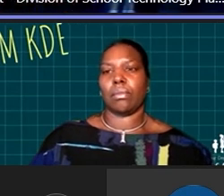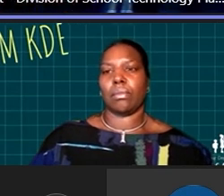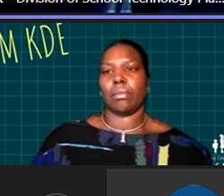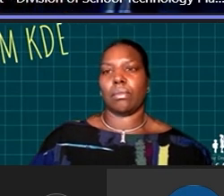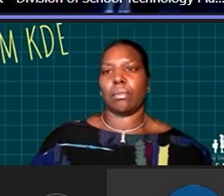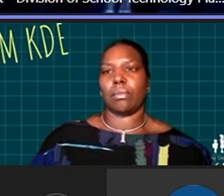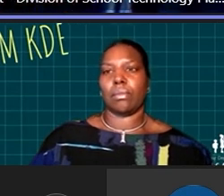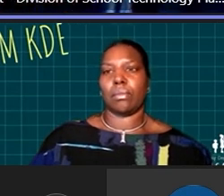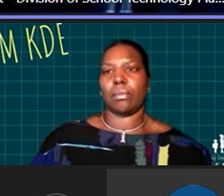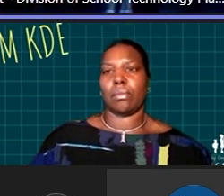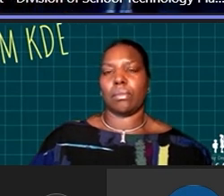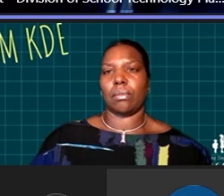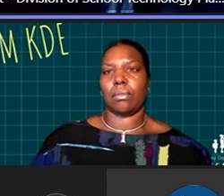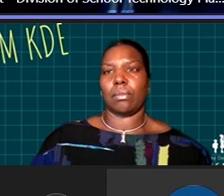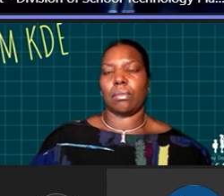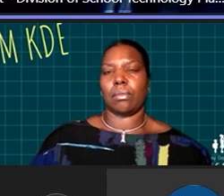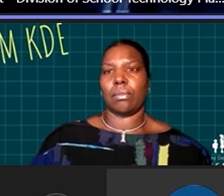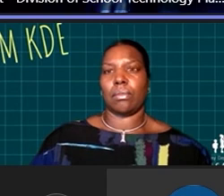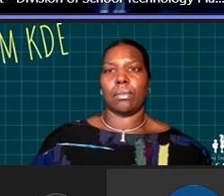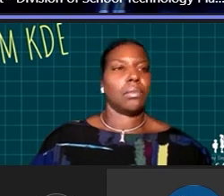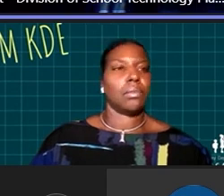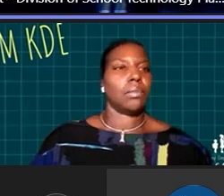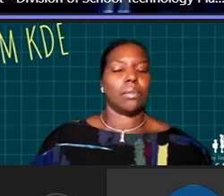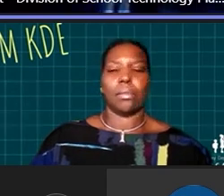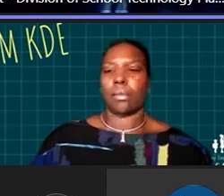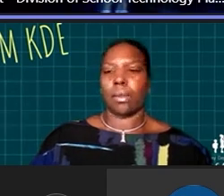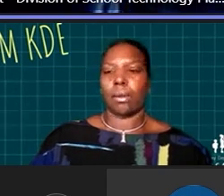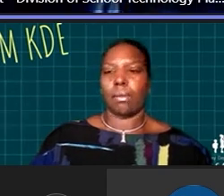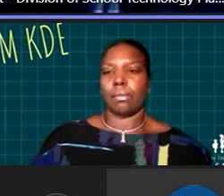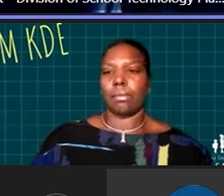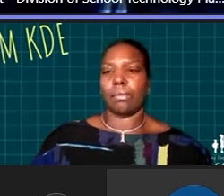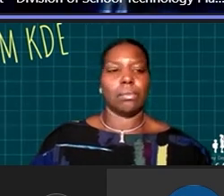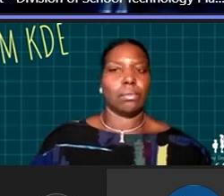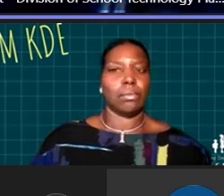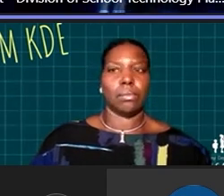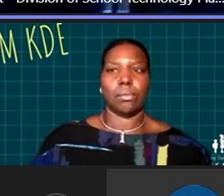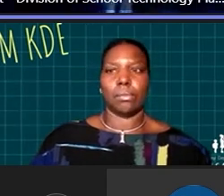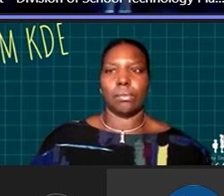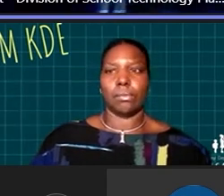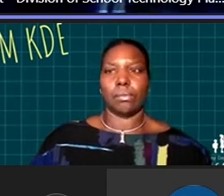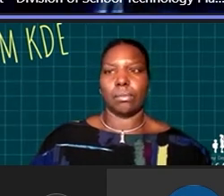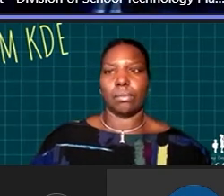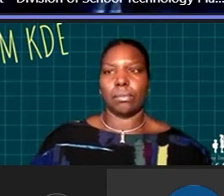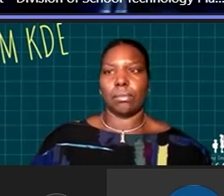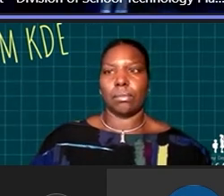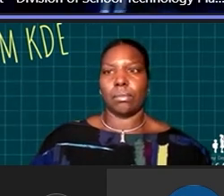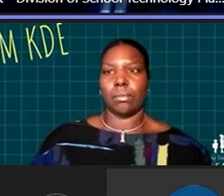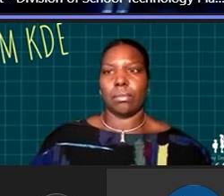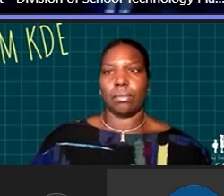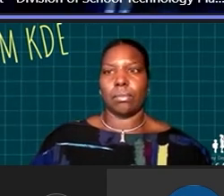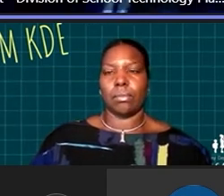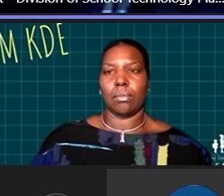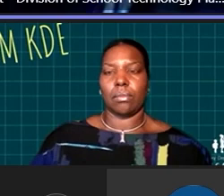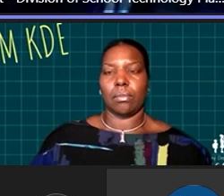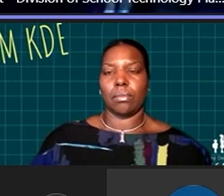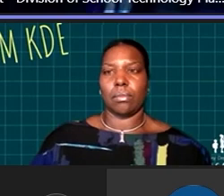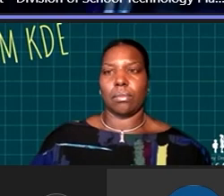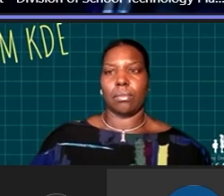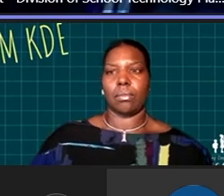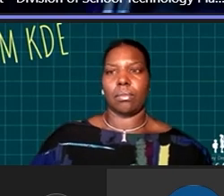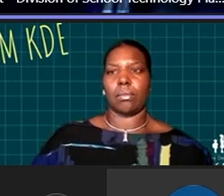at my house, and we had to, once demo was done, we had to put in 10%.